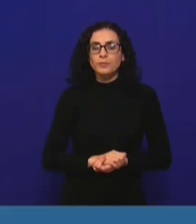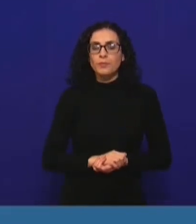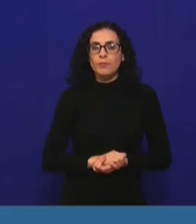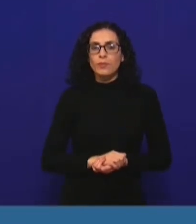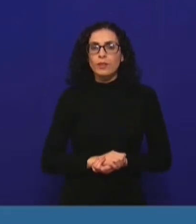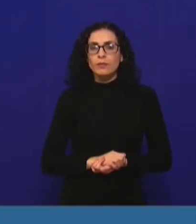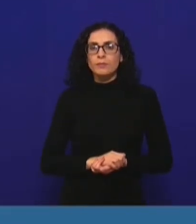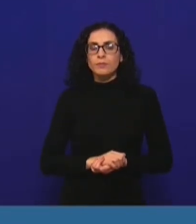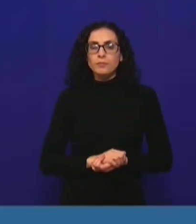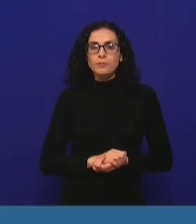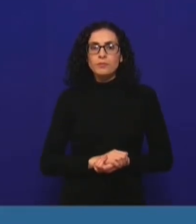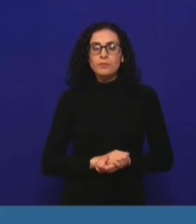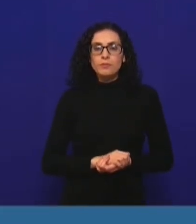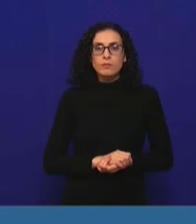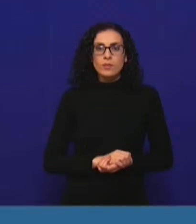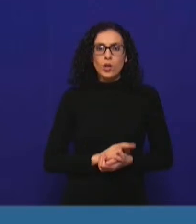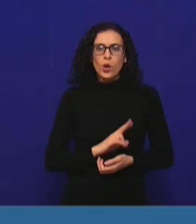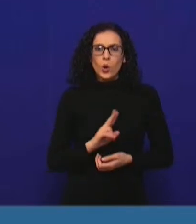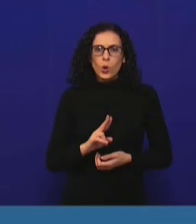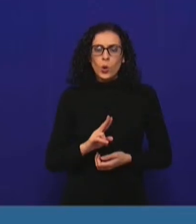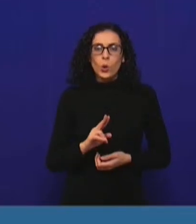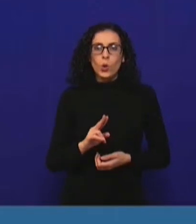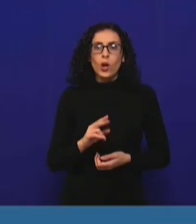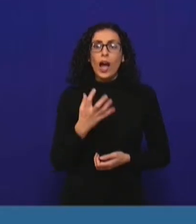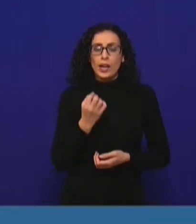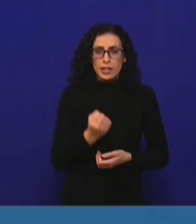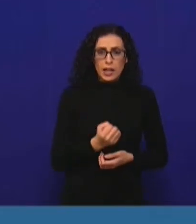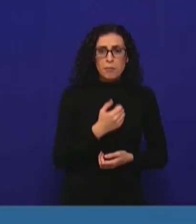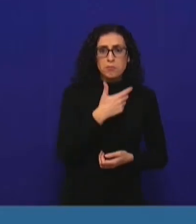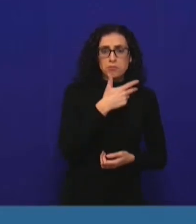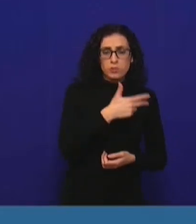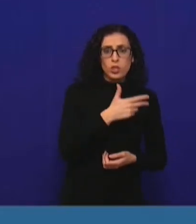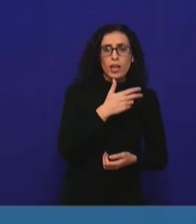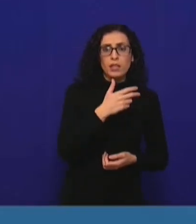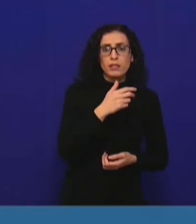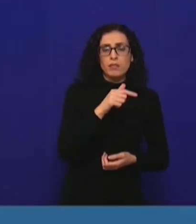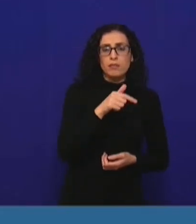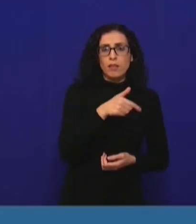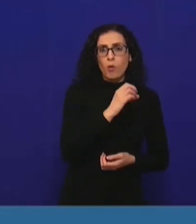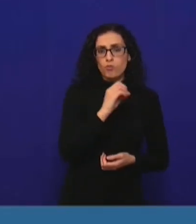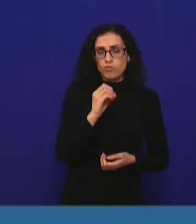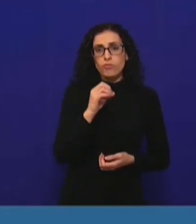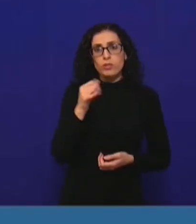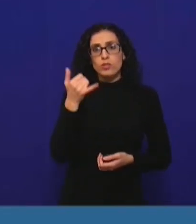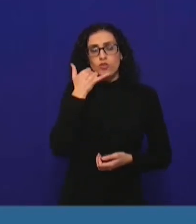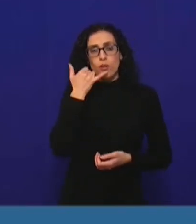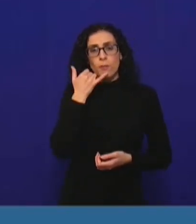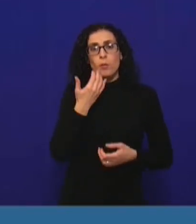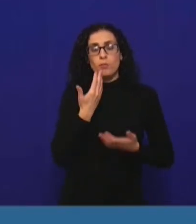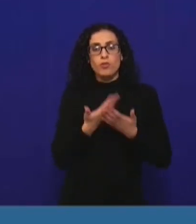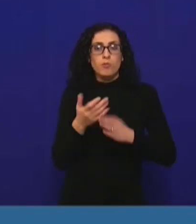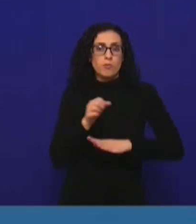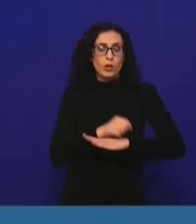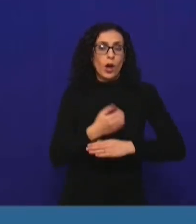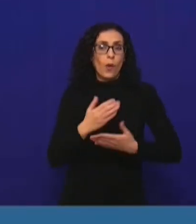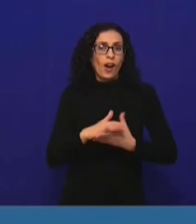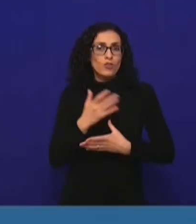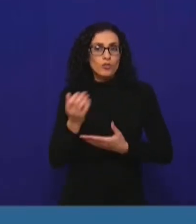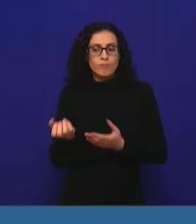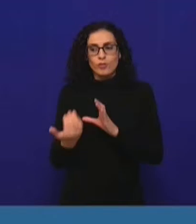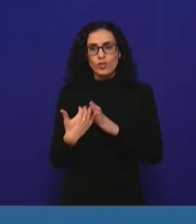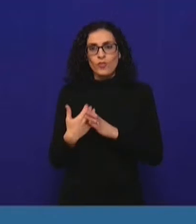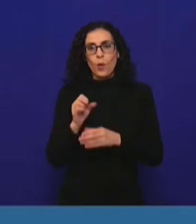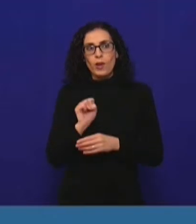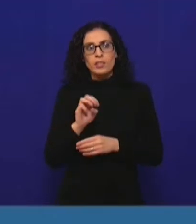1,583 persuni li dawn għalulna meta ċemplu l-111 biex jagħmlu t-test li huma kienu rċivew l-alert fuq il-mobile tagħhom. Allura